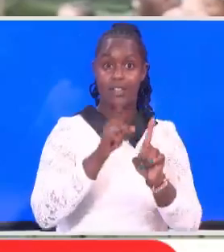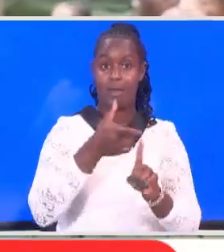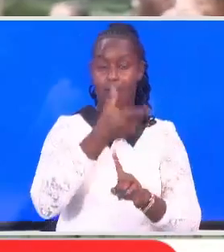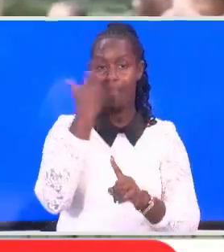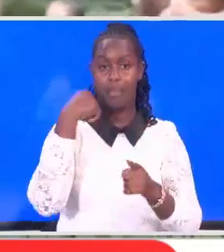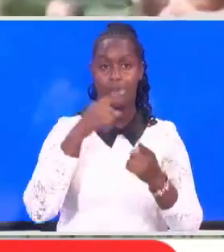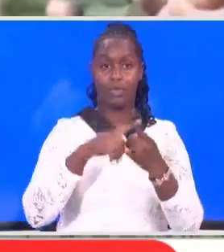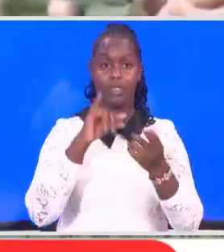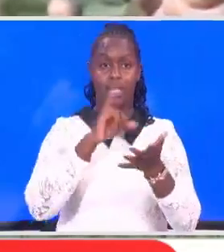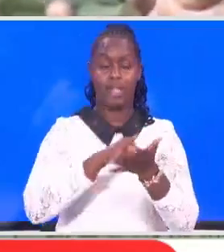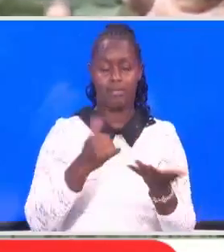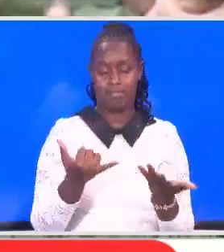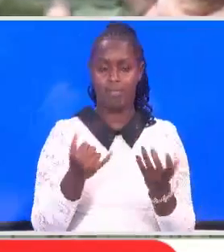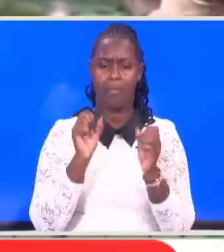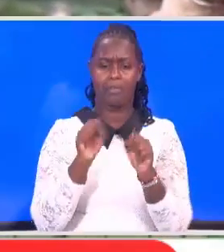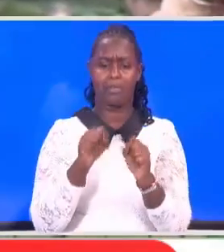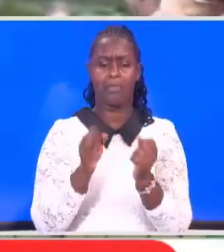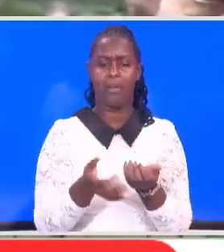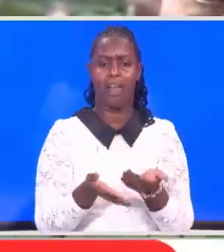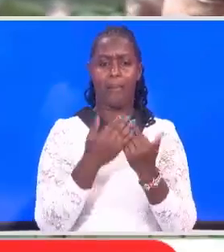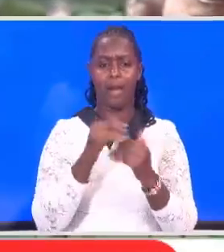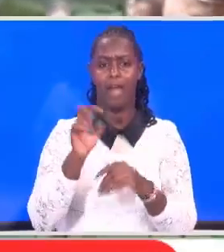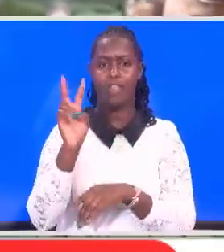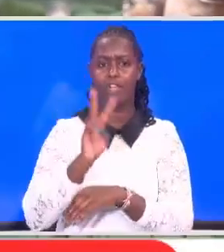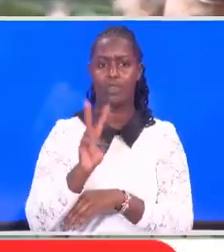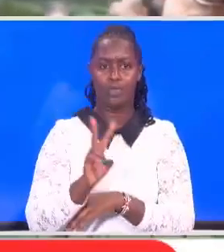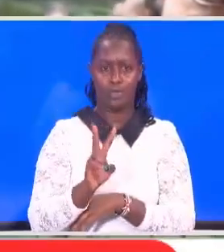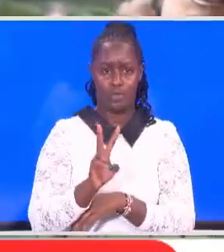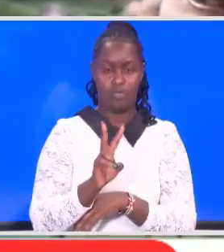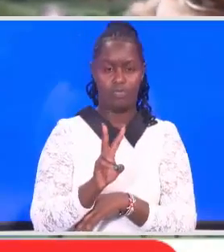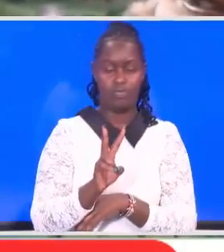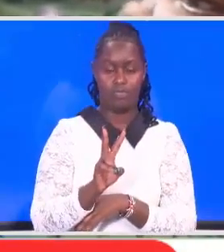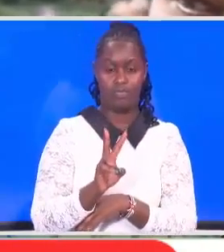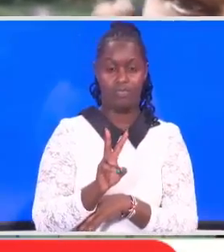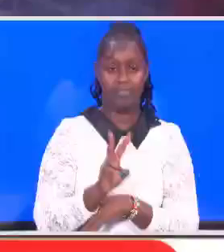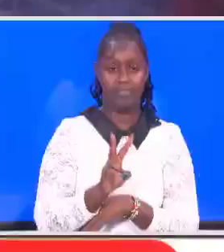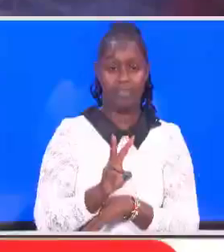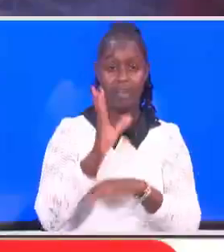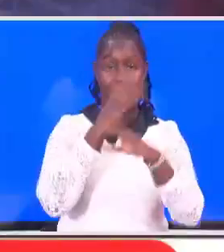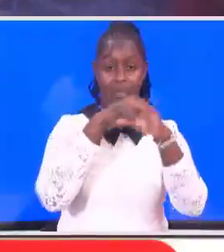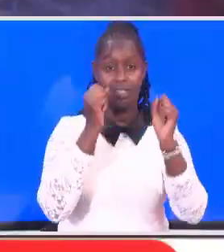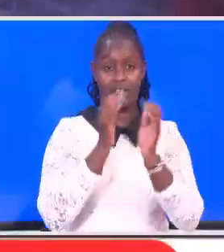may make meaning to the two presidents, or the prime minister and the president.